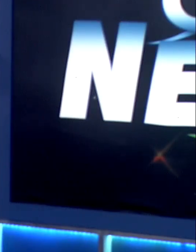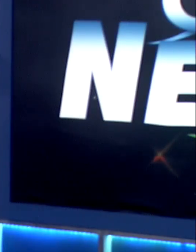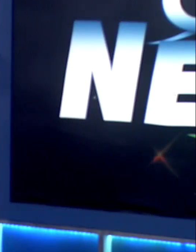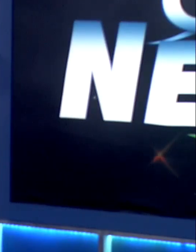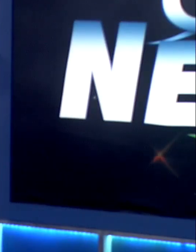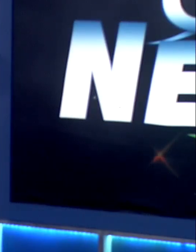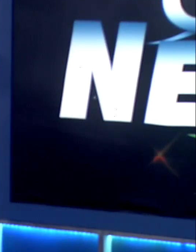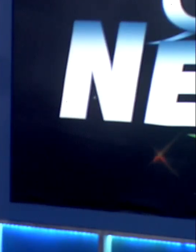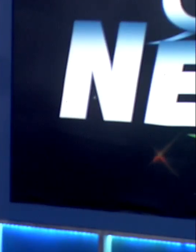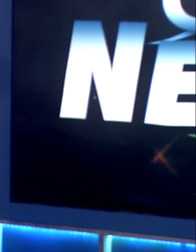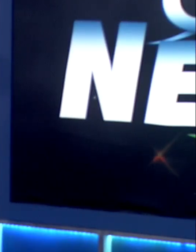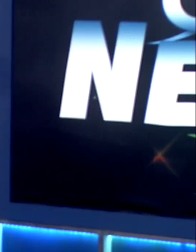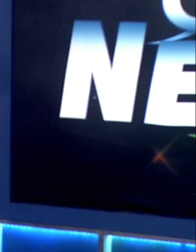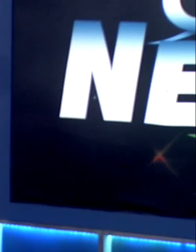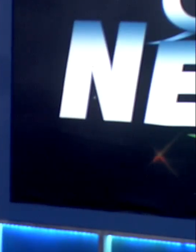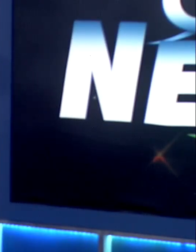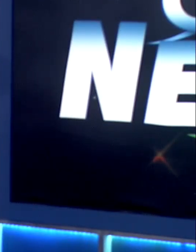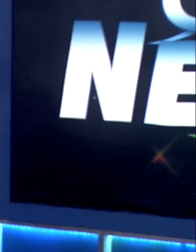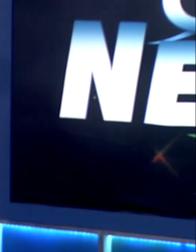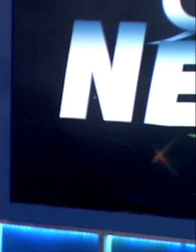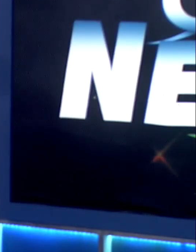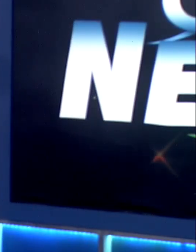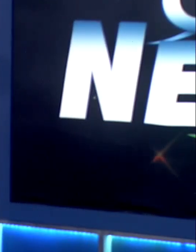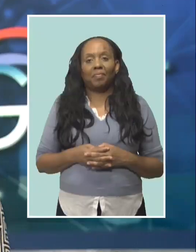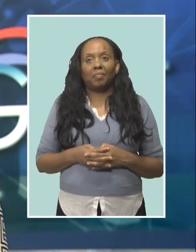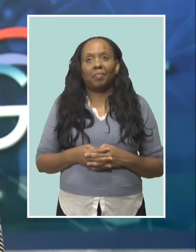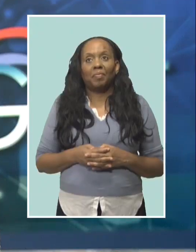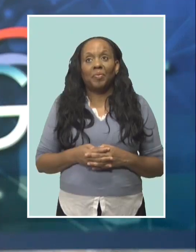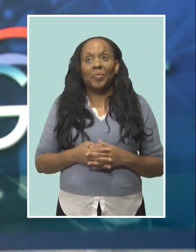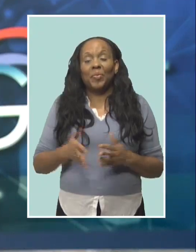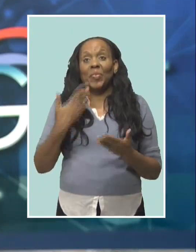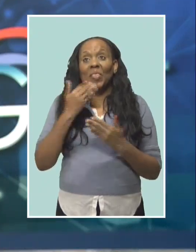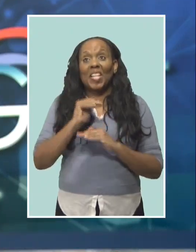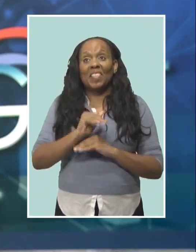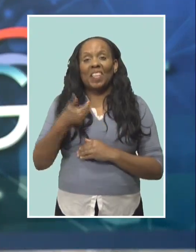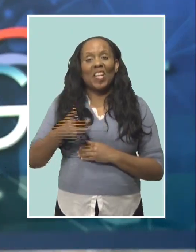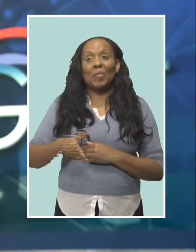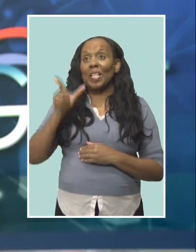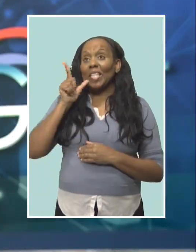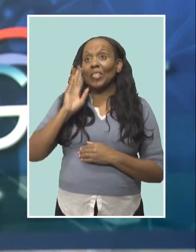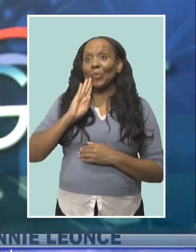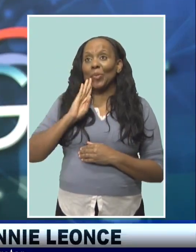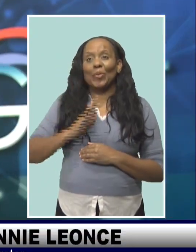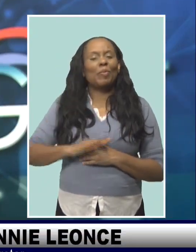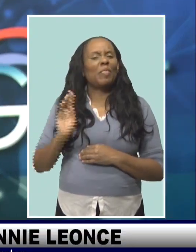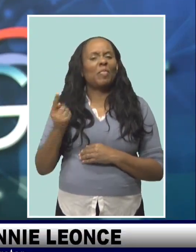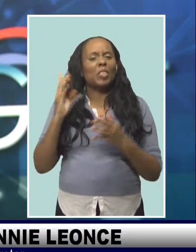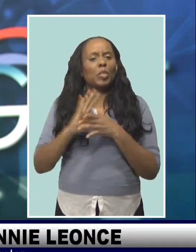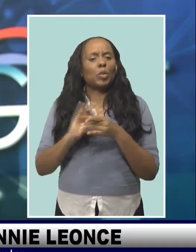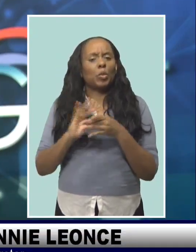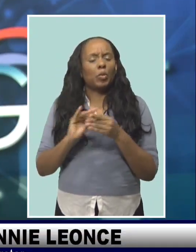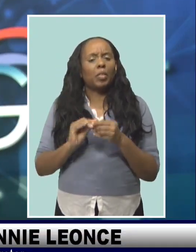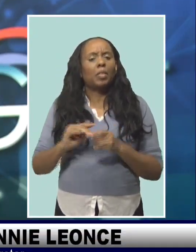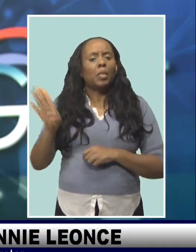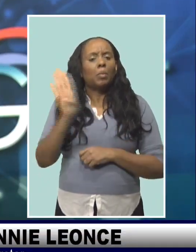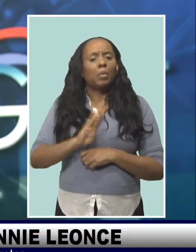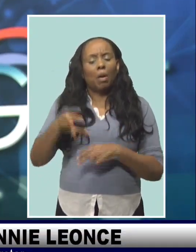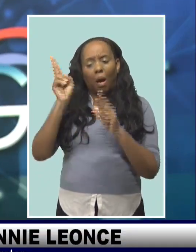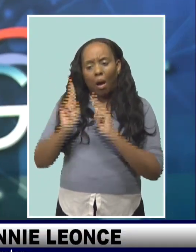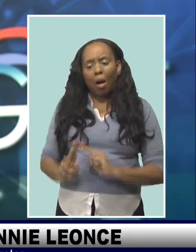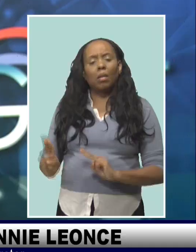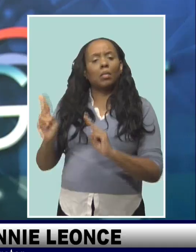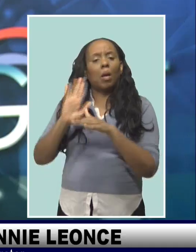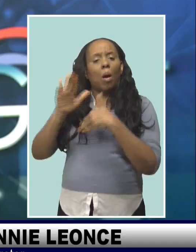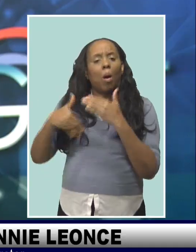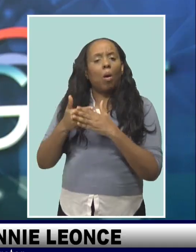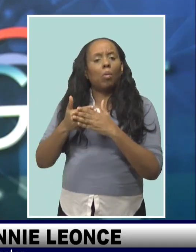Very good evening to you. I'm Lisa Broom. Thank you so much for tuning in. In our top story tonight, as Barbados honors the achievements of